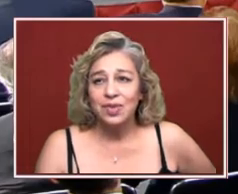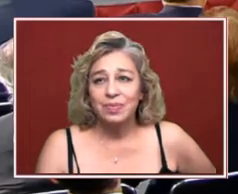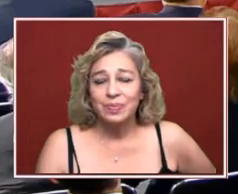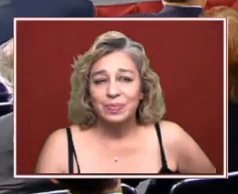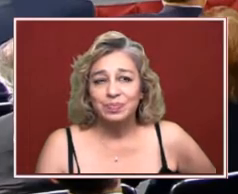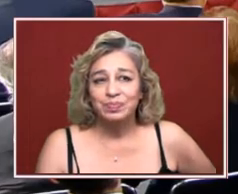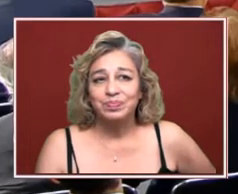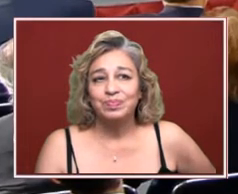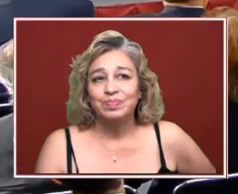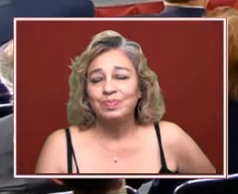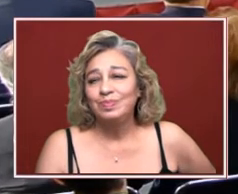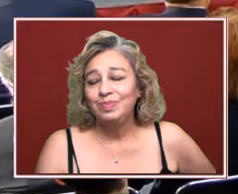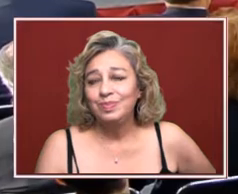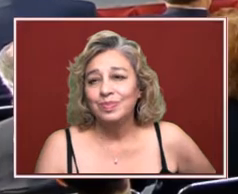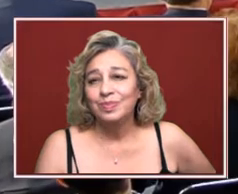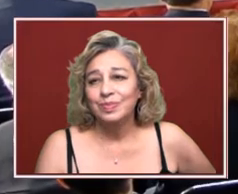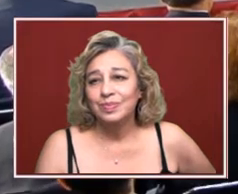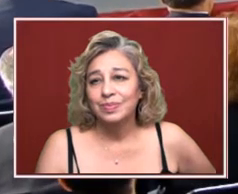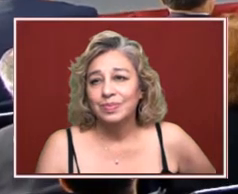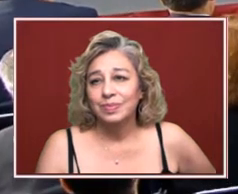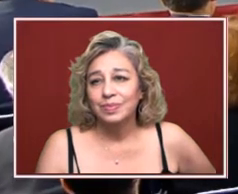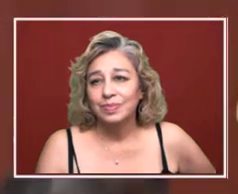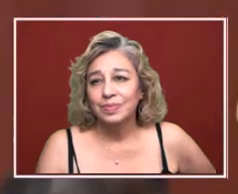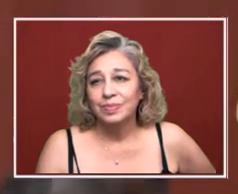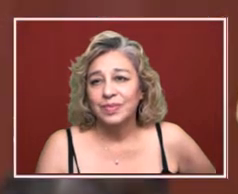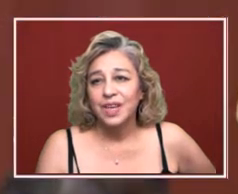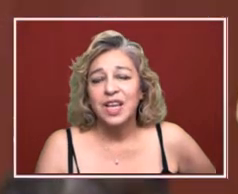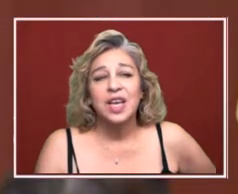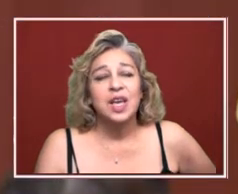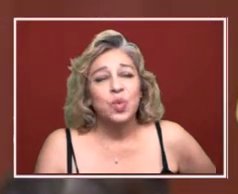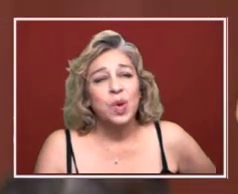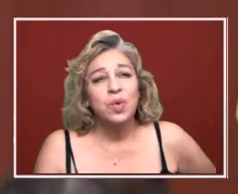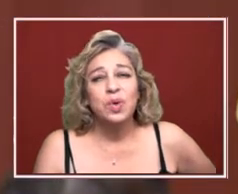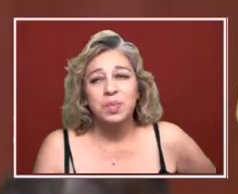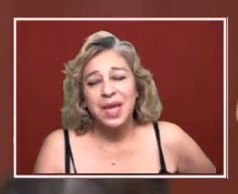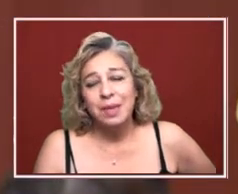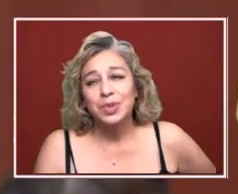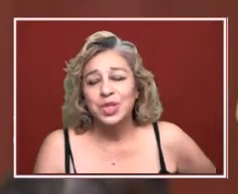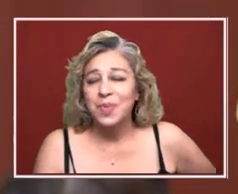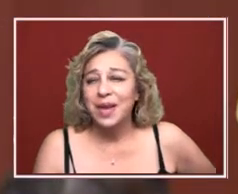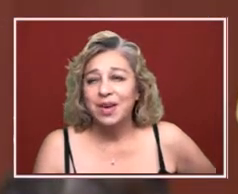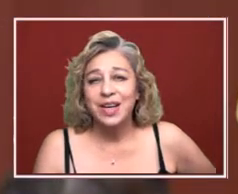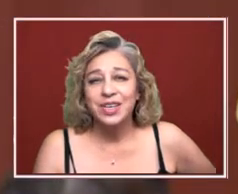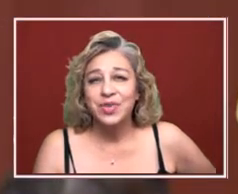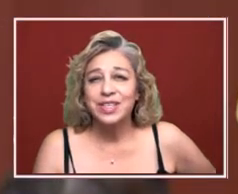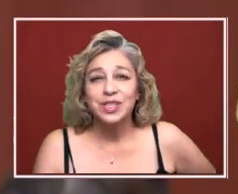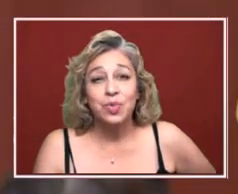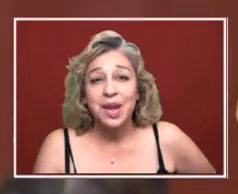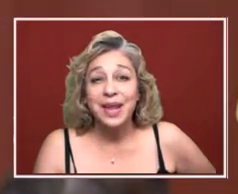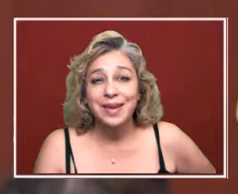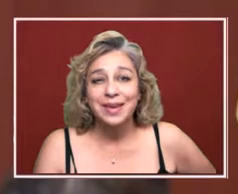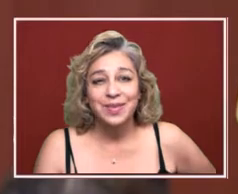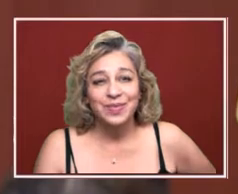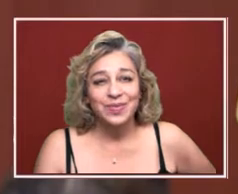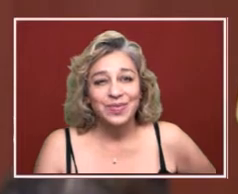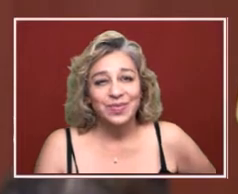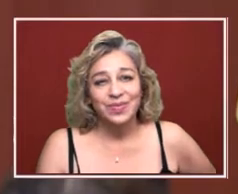youth, vamos a poder serenar al país. We will be able to make our country